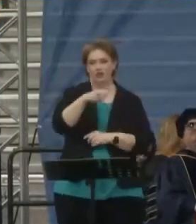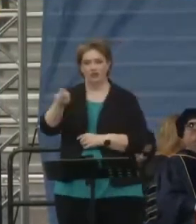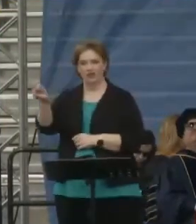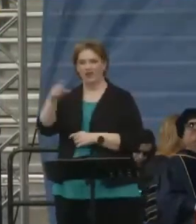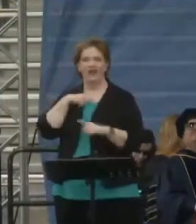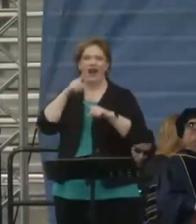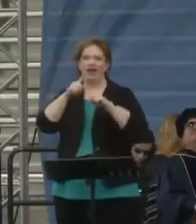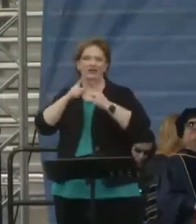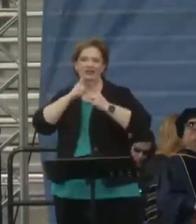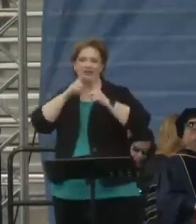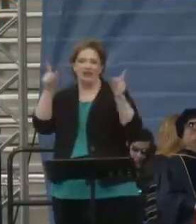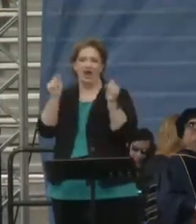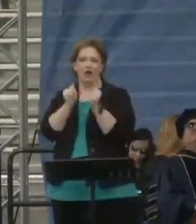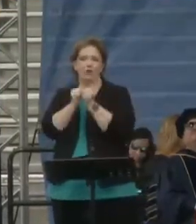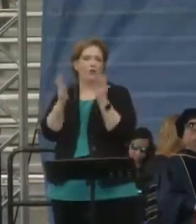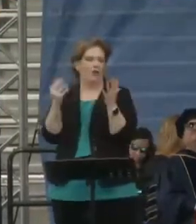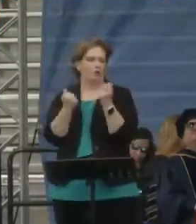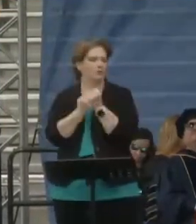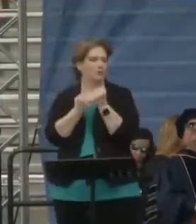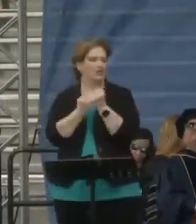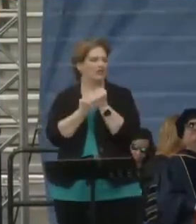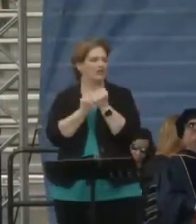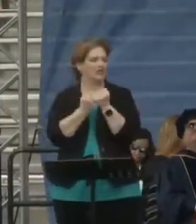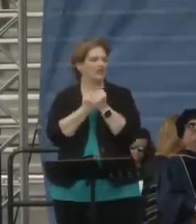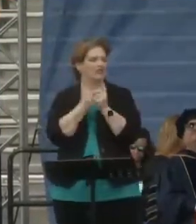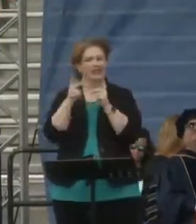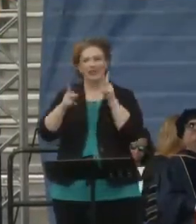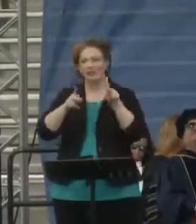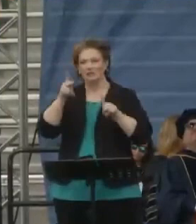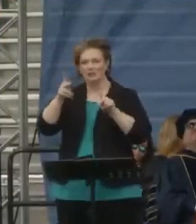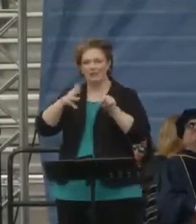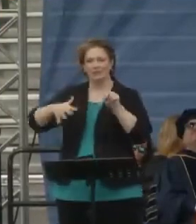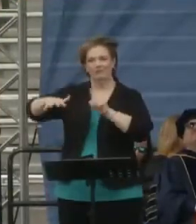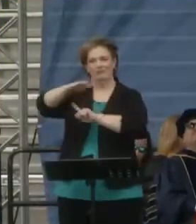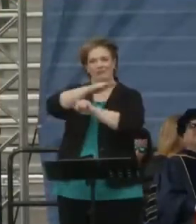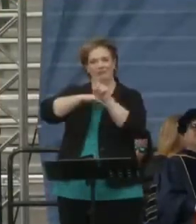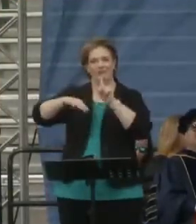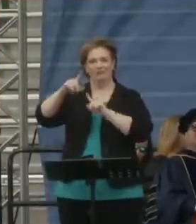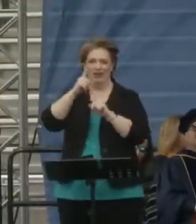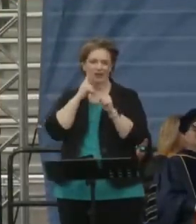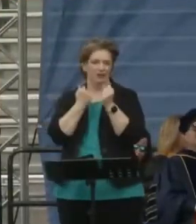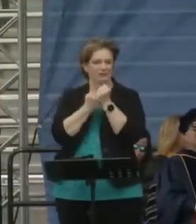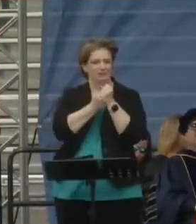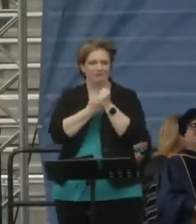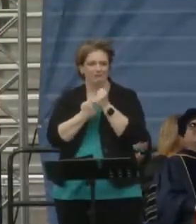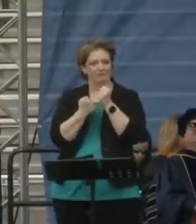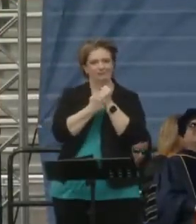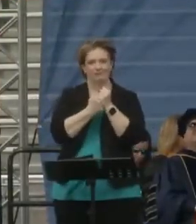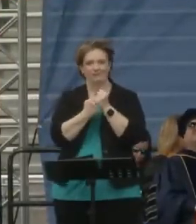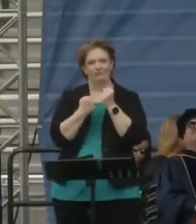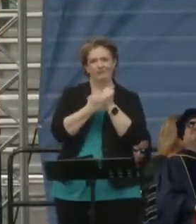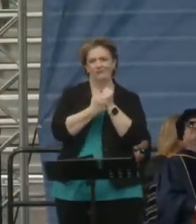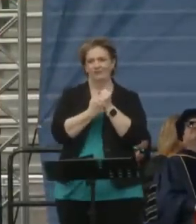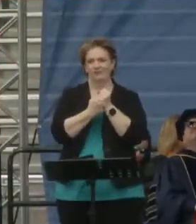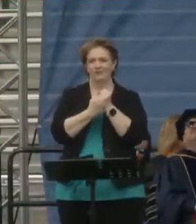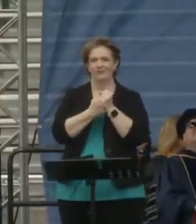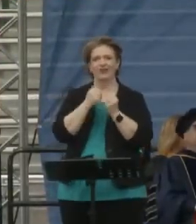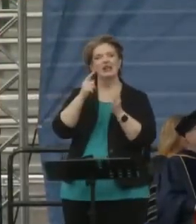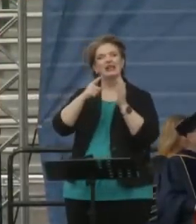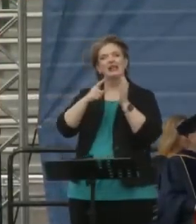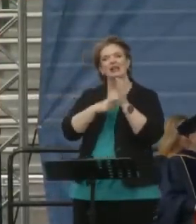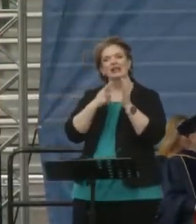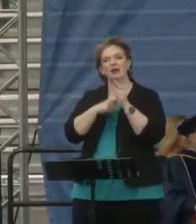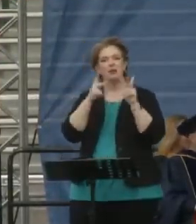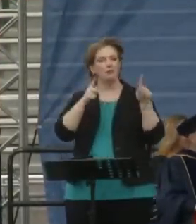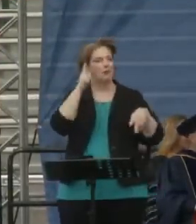me. There are voices in our culture that set themselves against inclusion. They are missing the point.